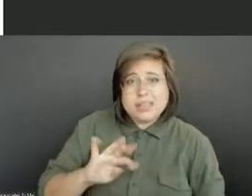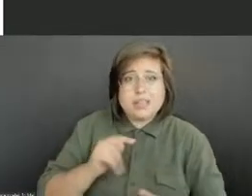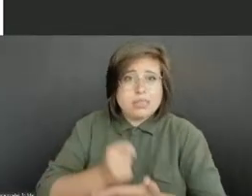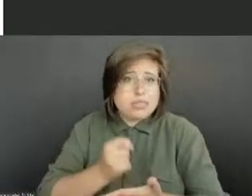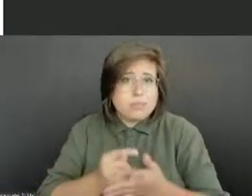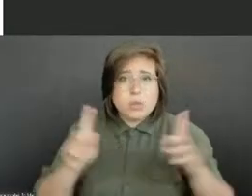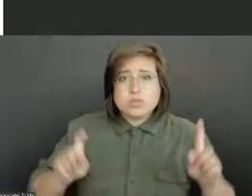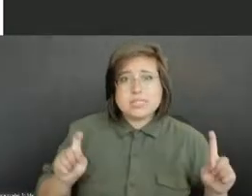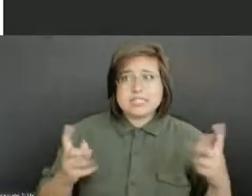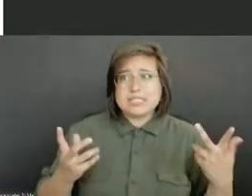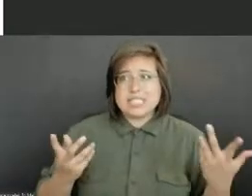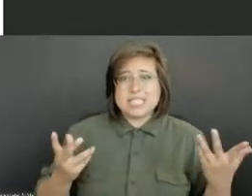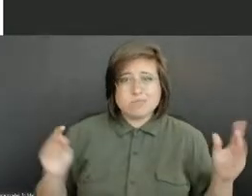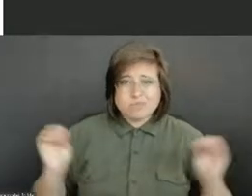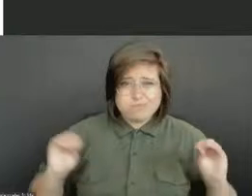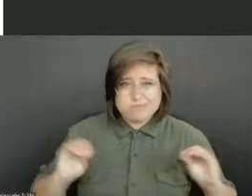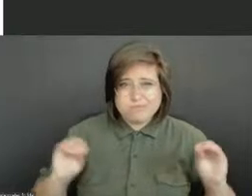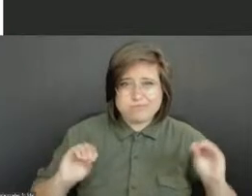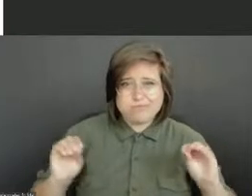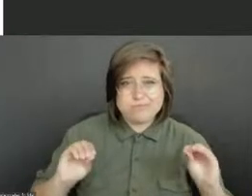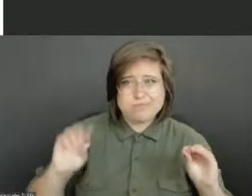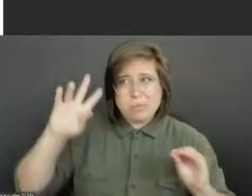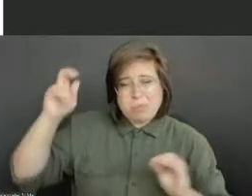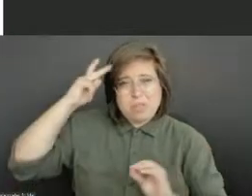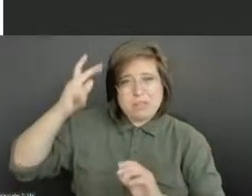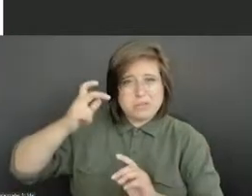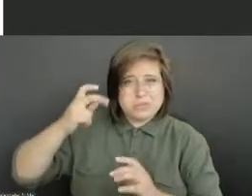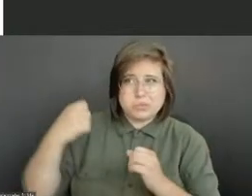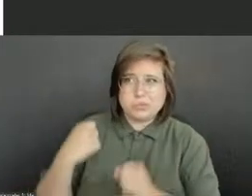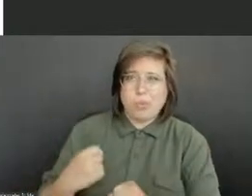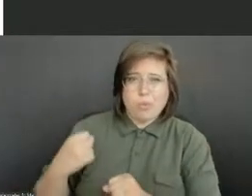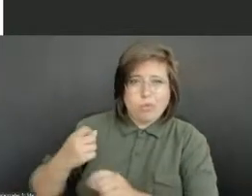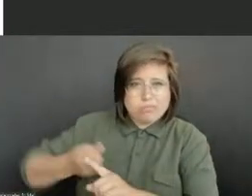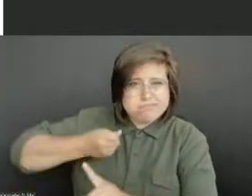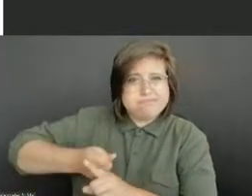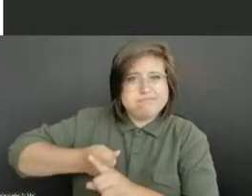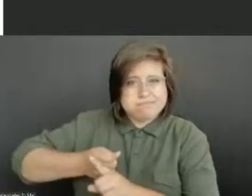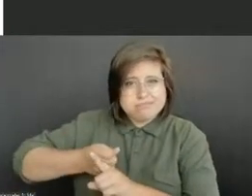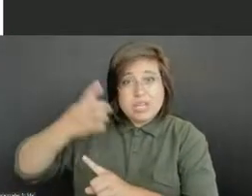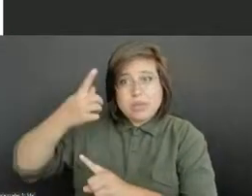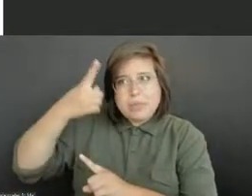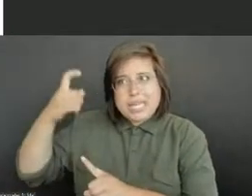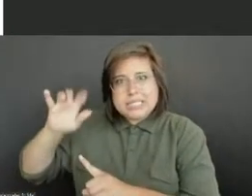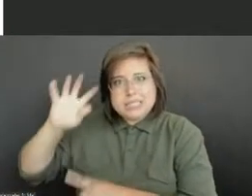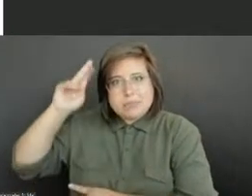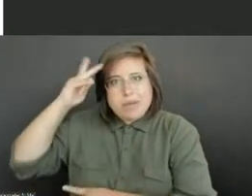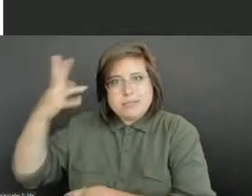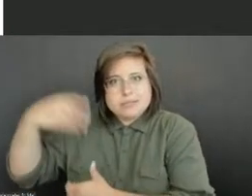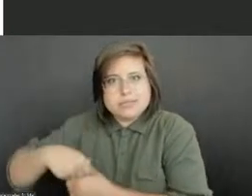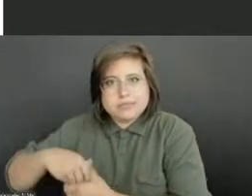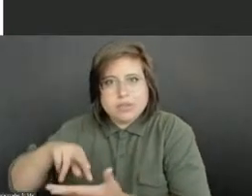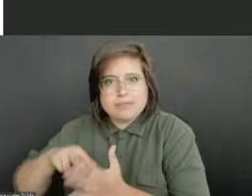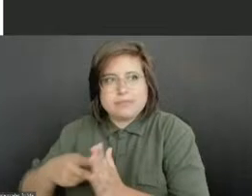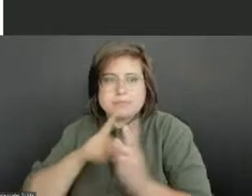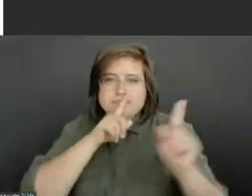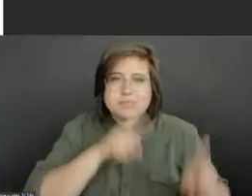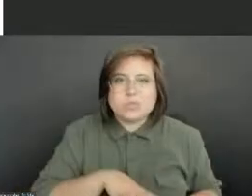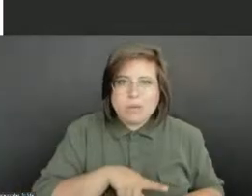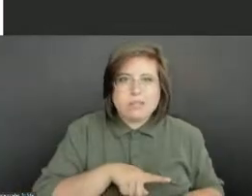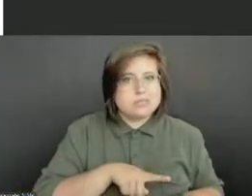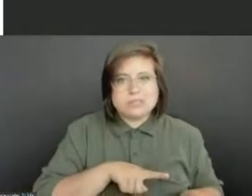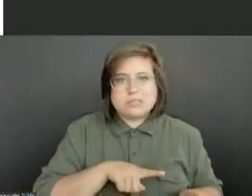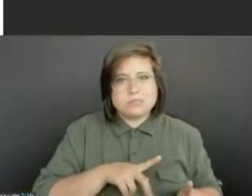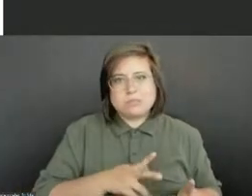testing. And because of that, our response suffered. There was a lot of confusion. There still